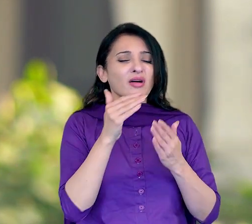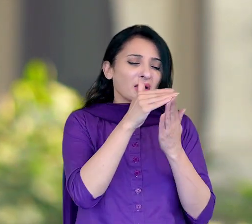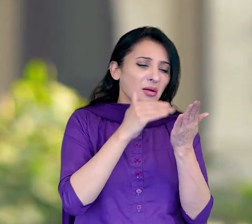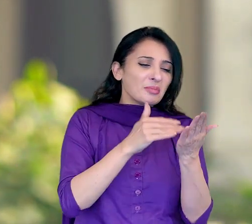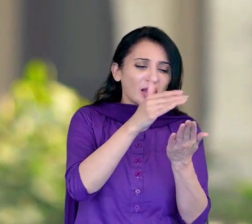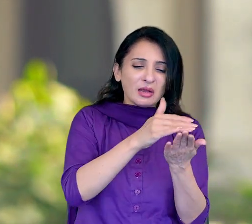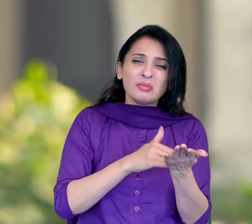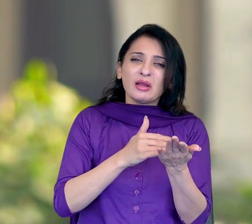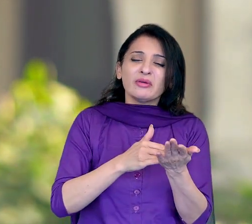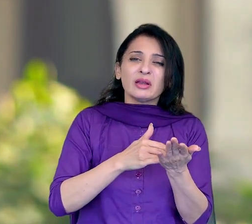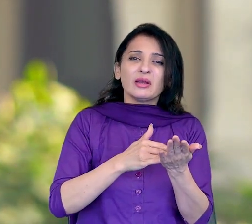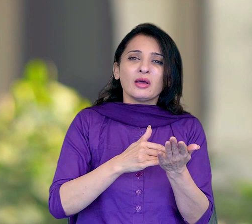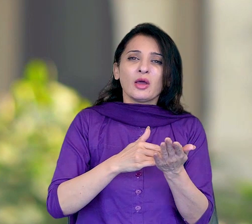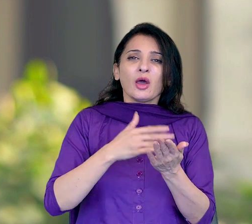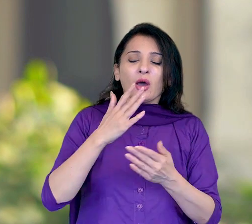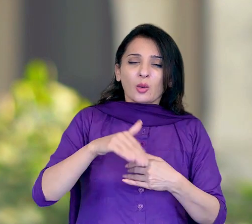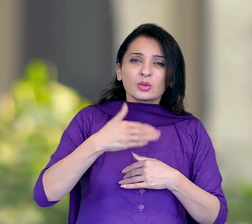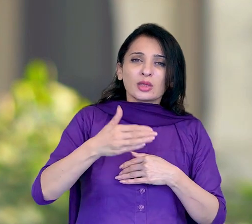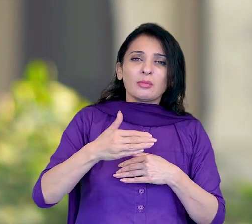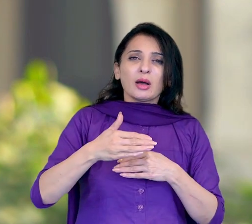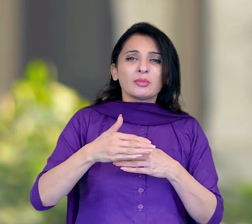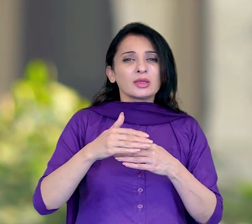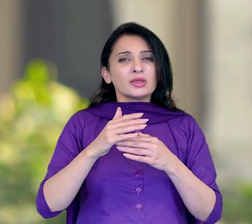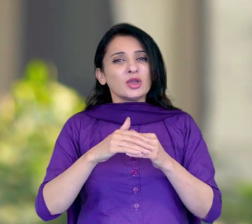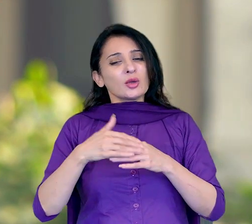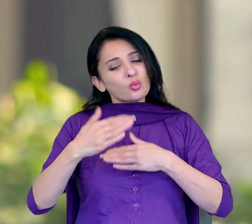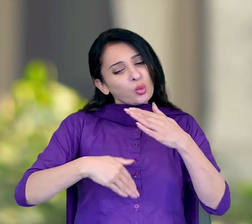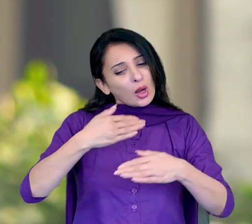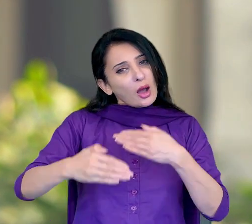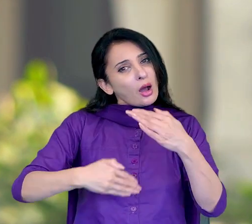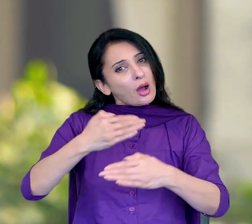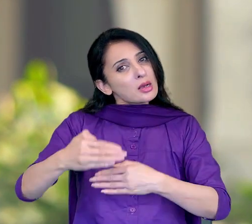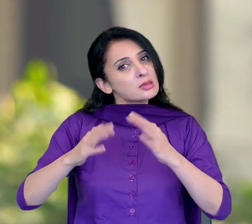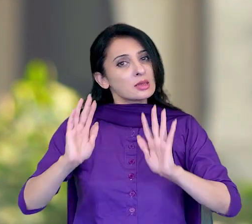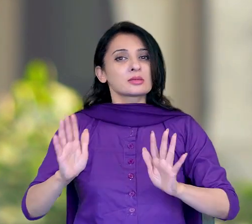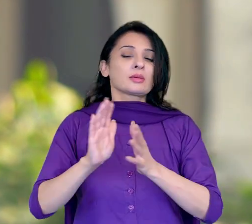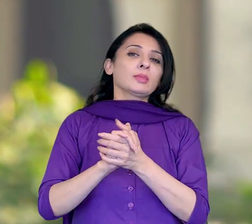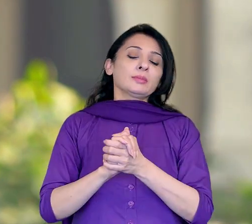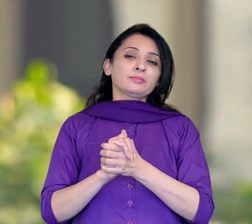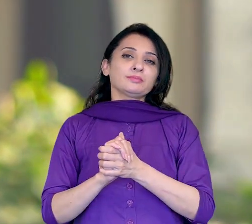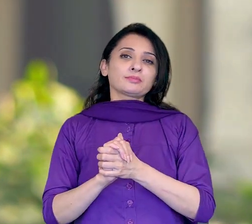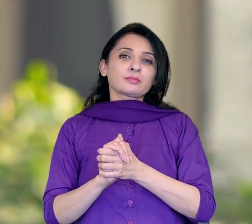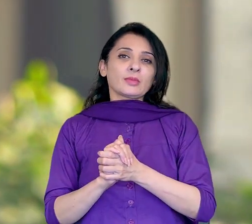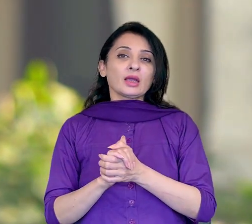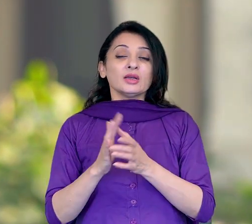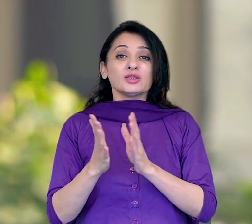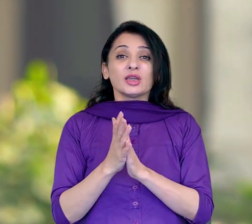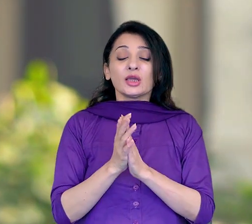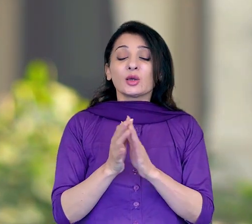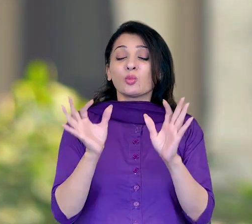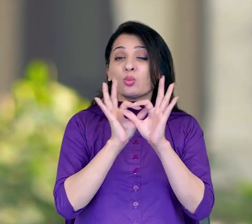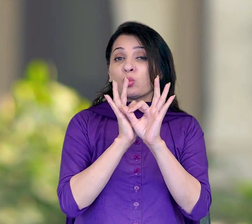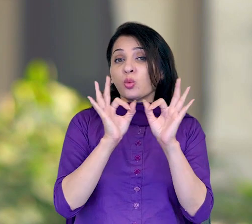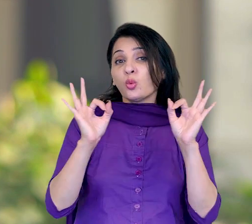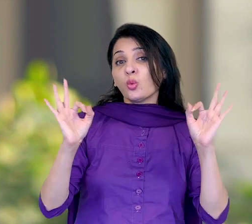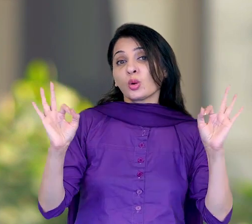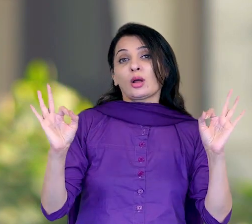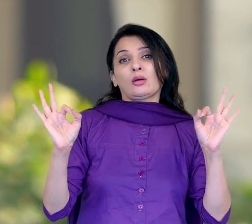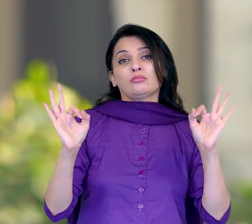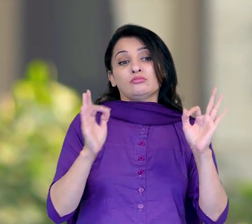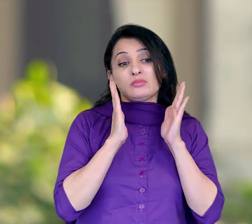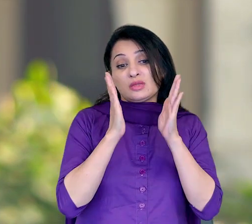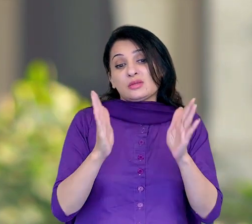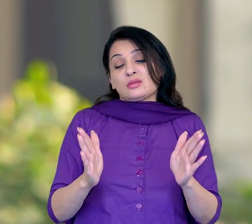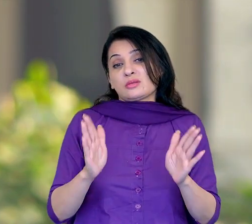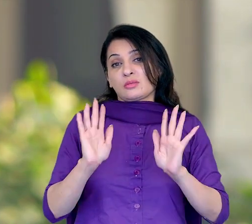to pharmacy, and from pharmacy to invoicing, to billing, and then the back departments also start working. So you see, there is a